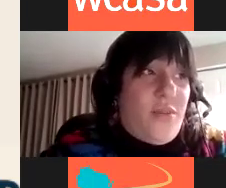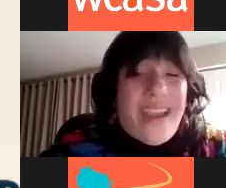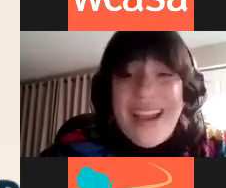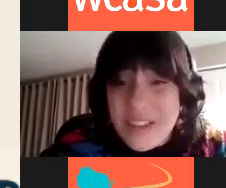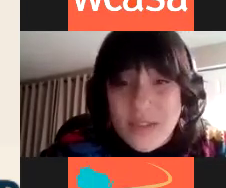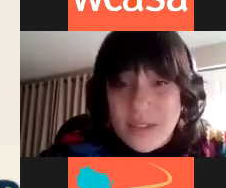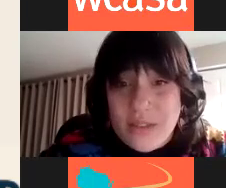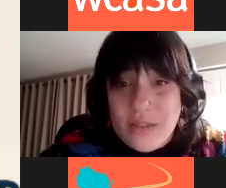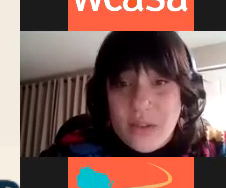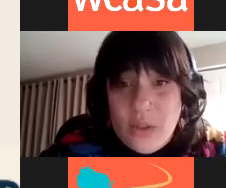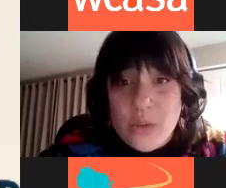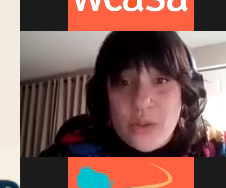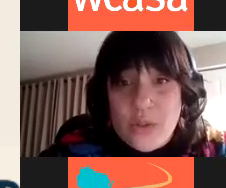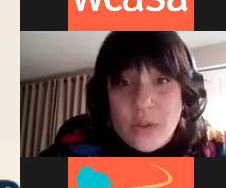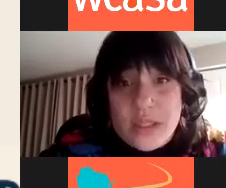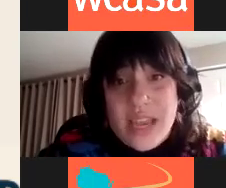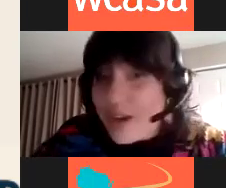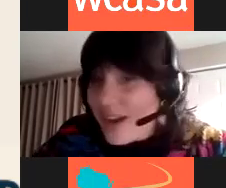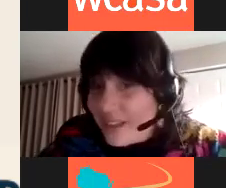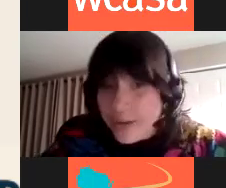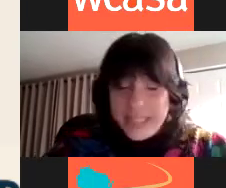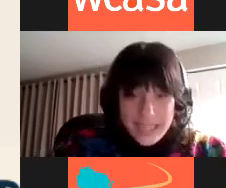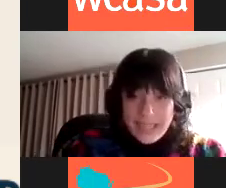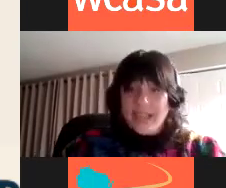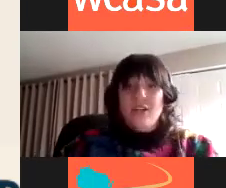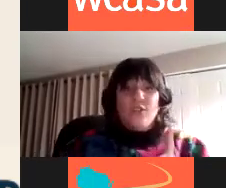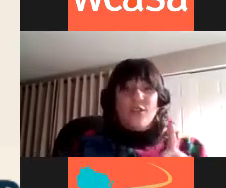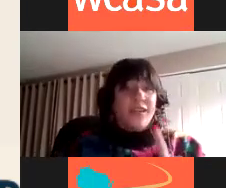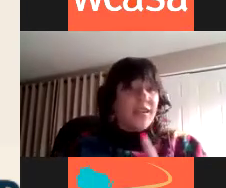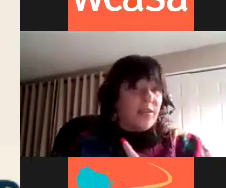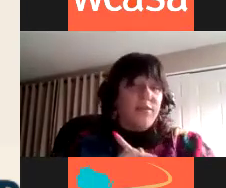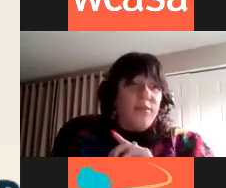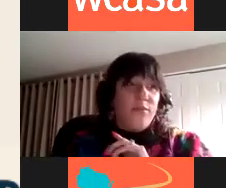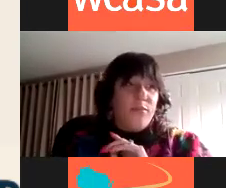used. AI is often used so that the scammer can hide their identity,